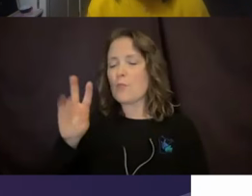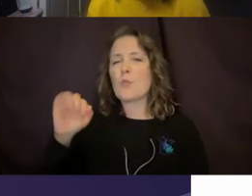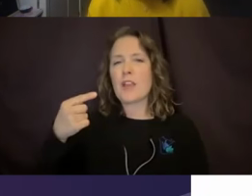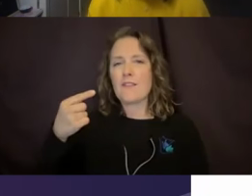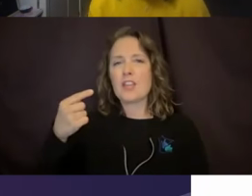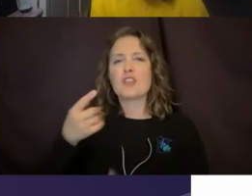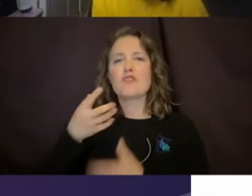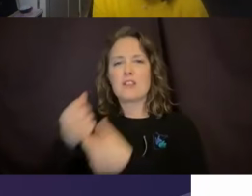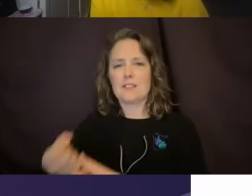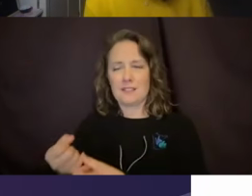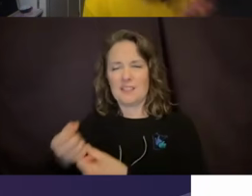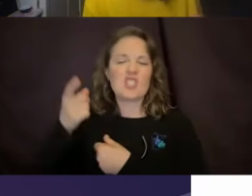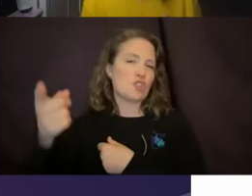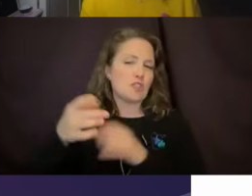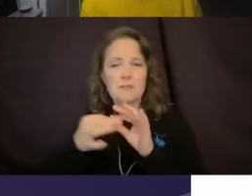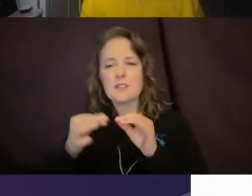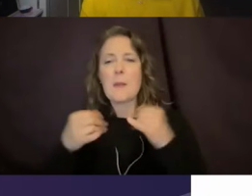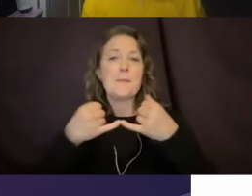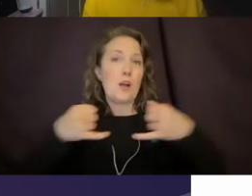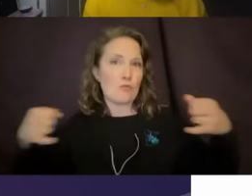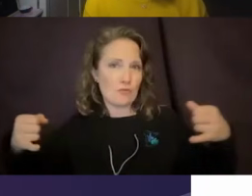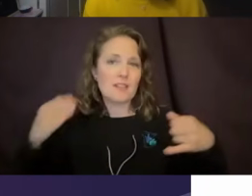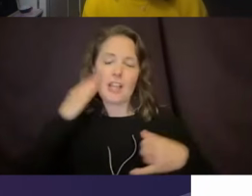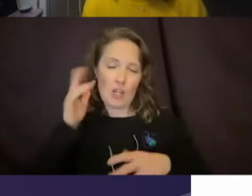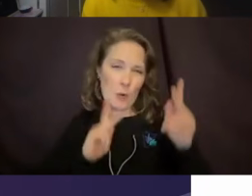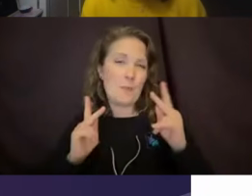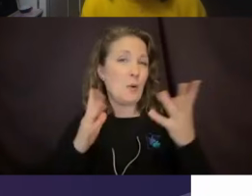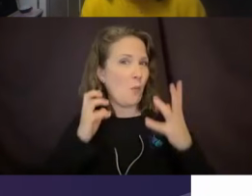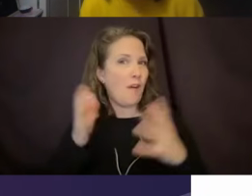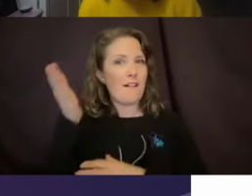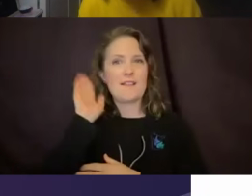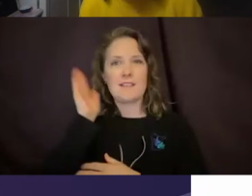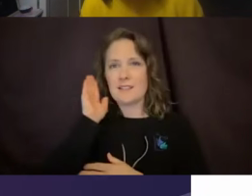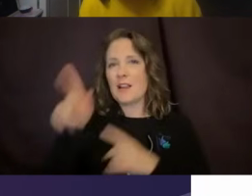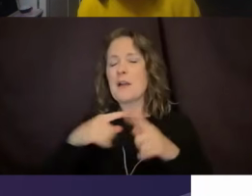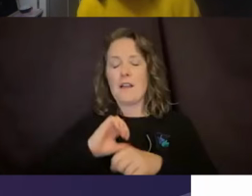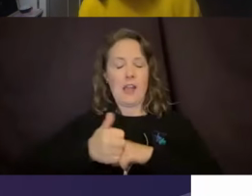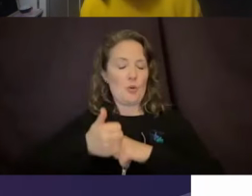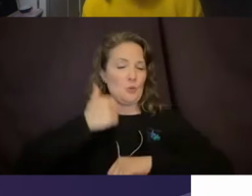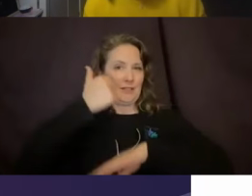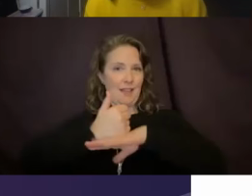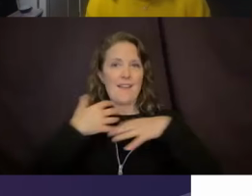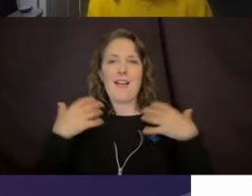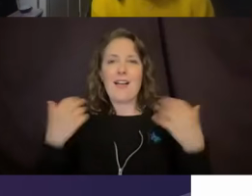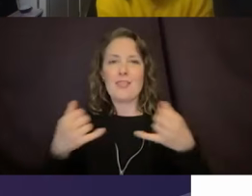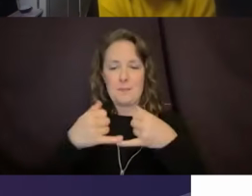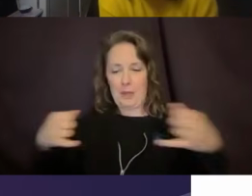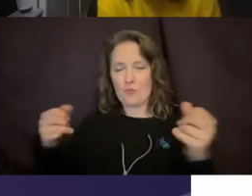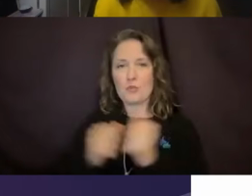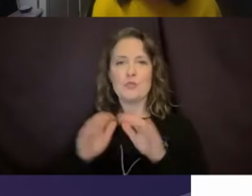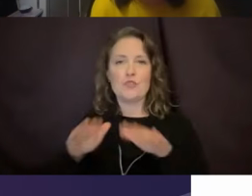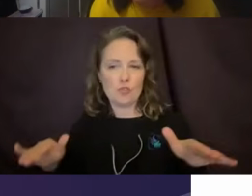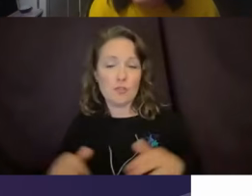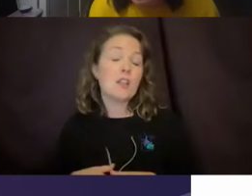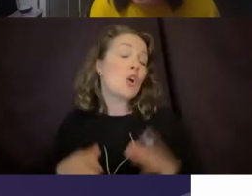boundaries. And I know a lot of people are interested in having a webinar about setting boundaries, like healthy boundaries with children. And so hopefully that